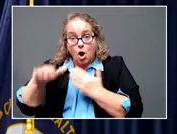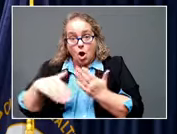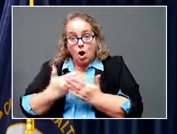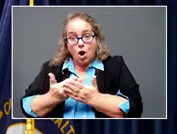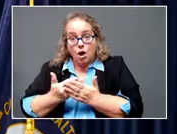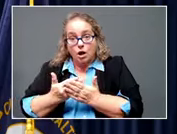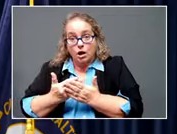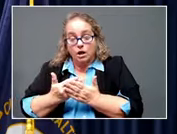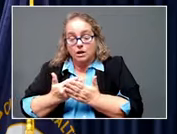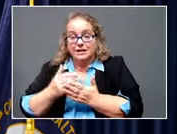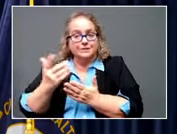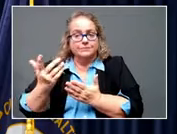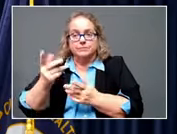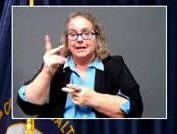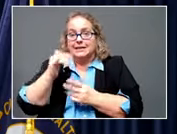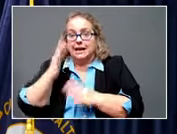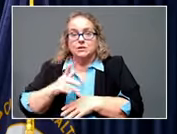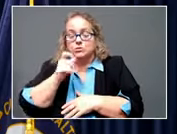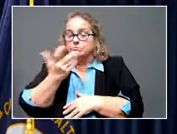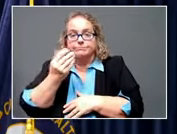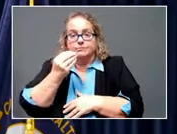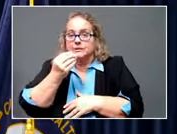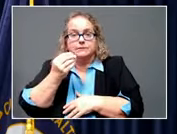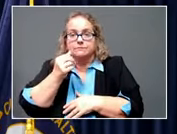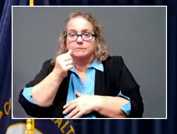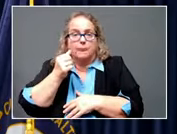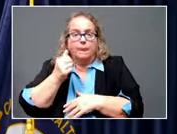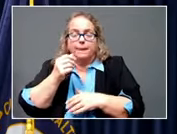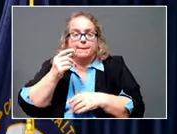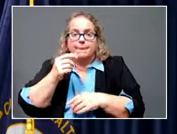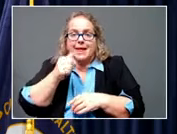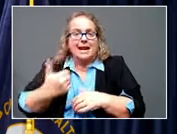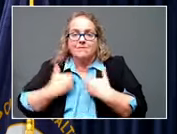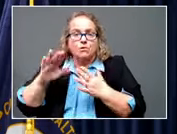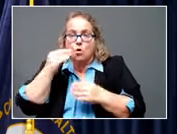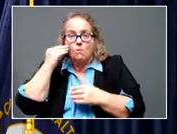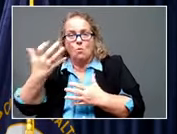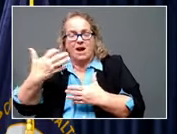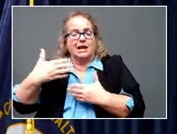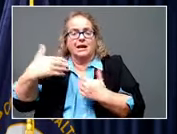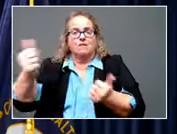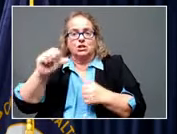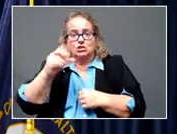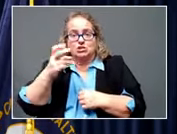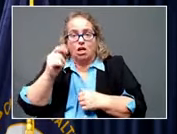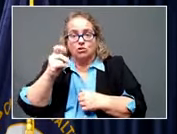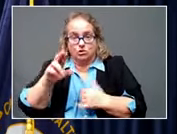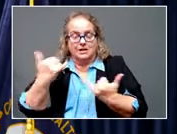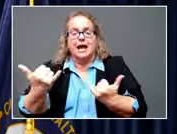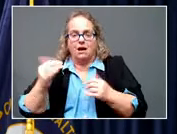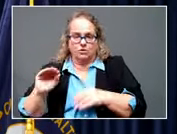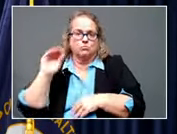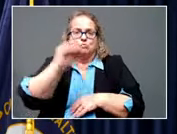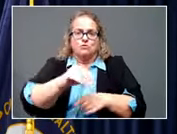displaced Kentuckians who wanted to be out of a congregate shelter are now out of one. That means we put them in a hotel or we've put them in a